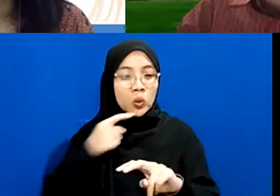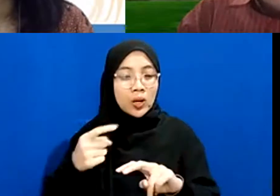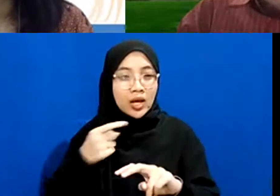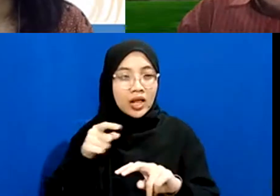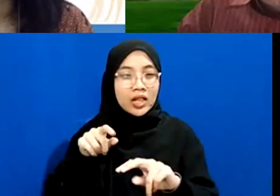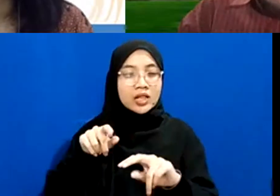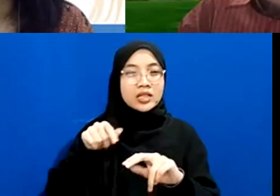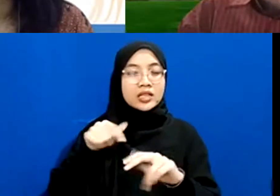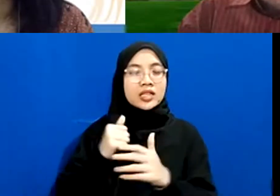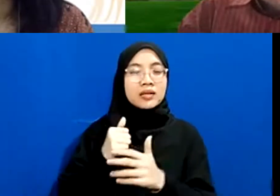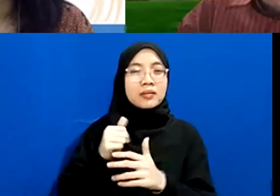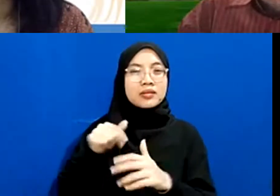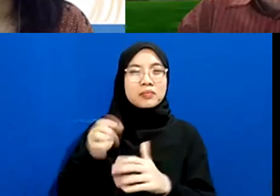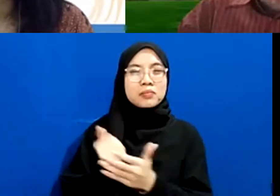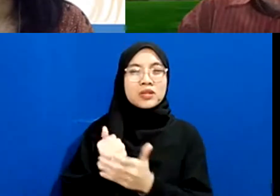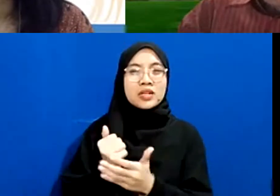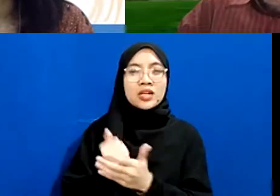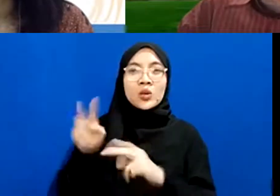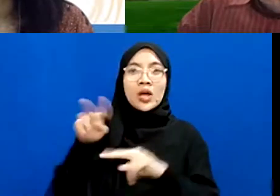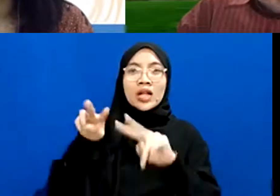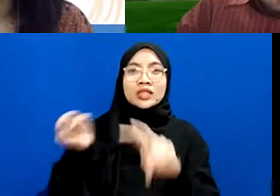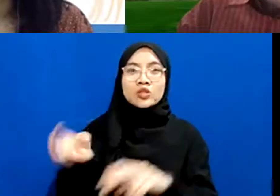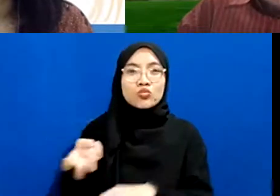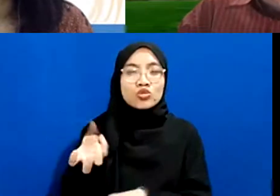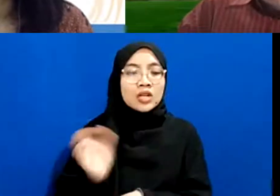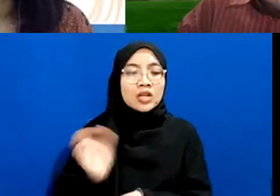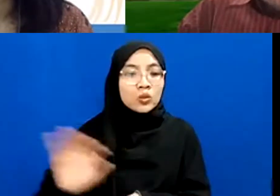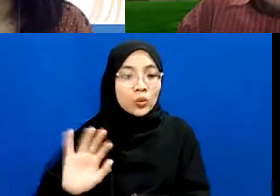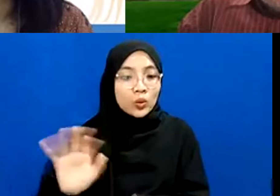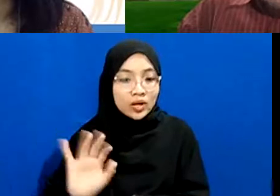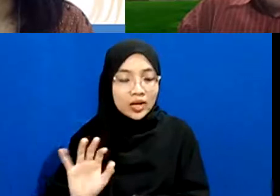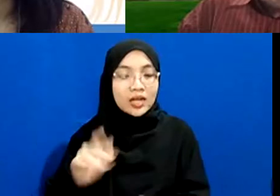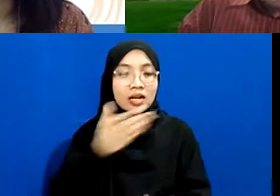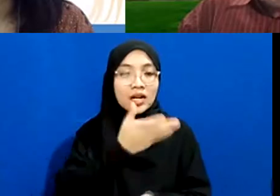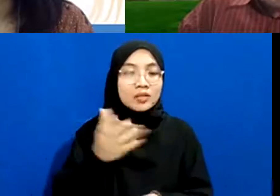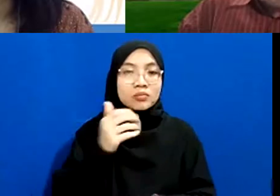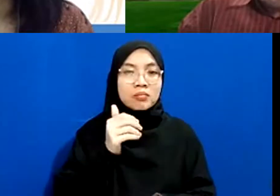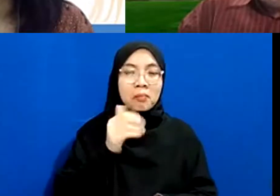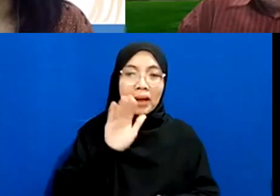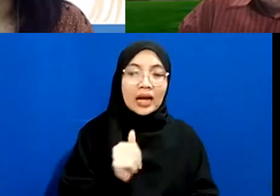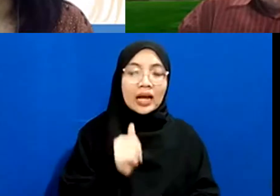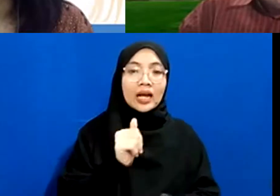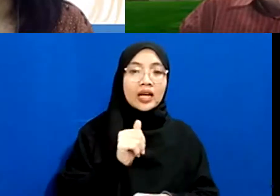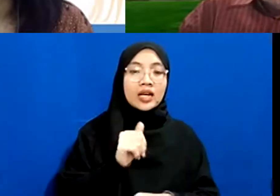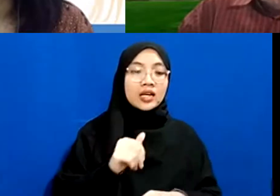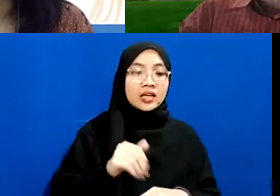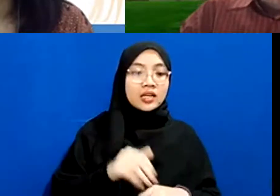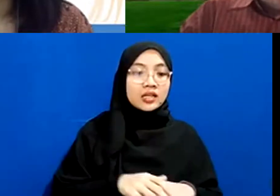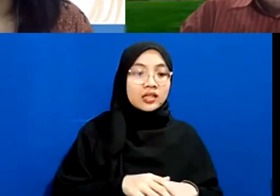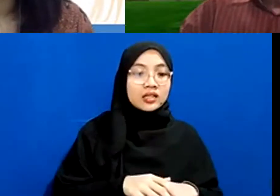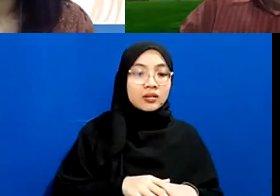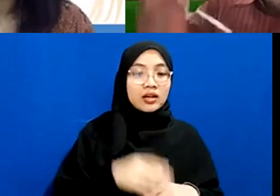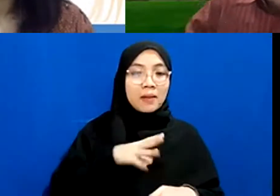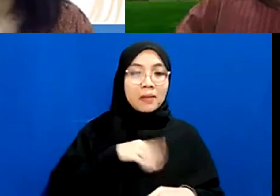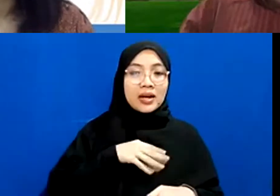using Braun and Clark's work. I think they're really strong in this area. Yeah, I think.